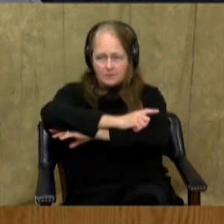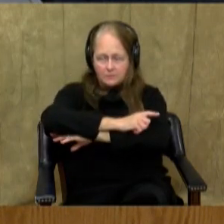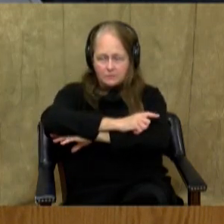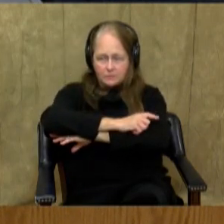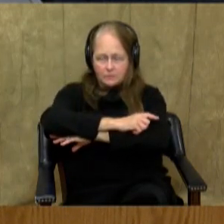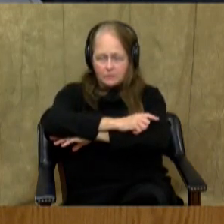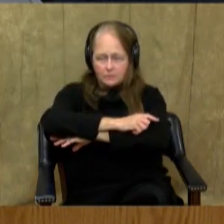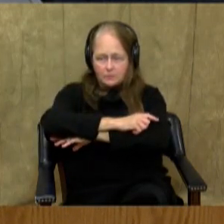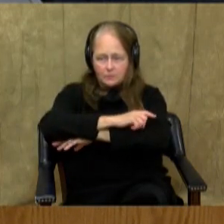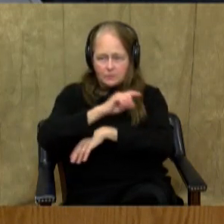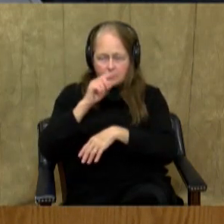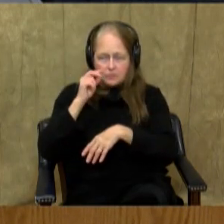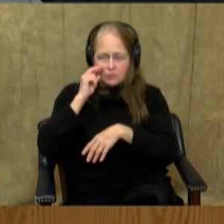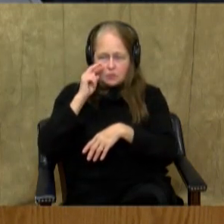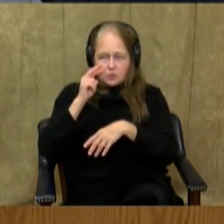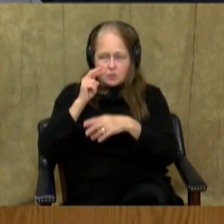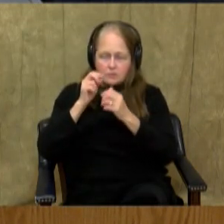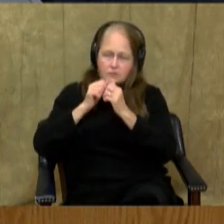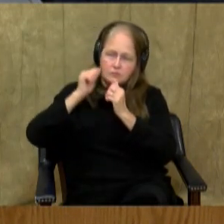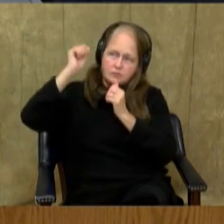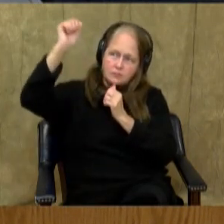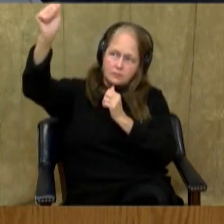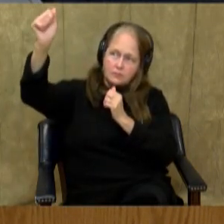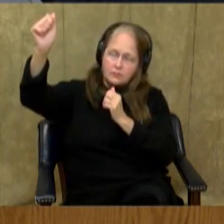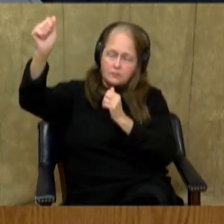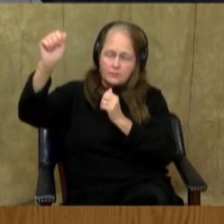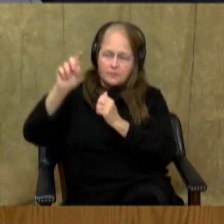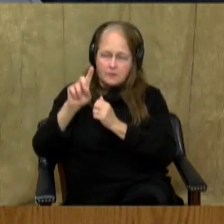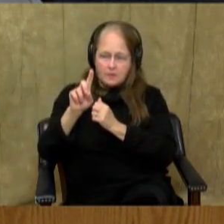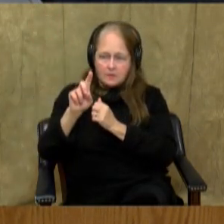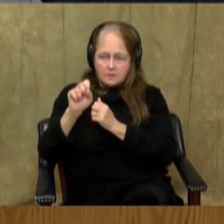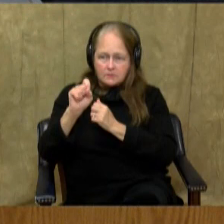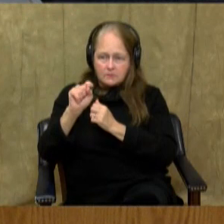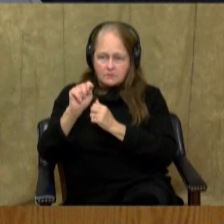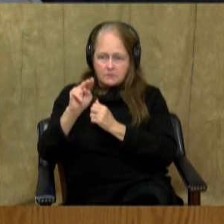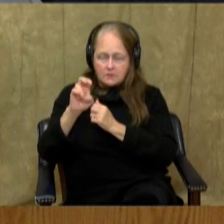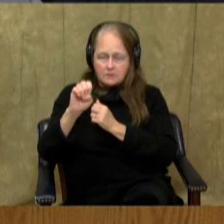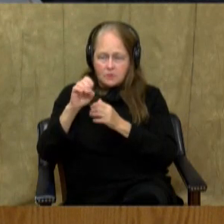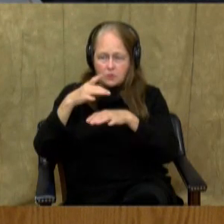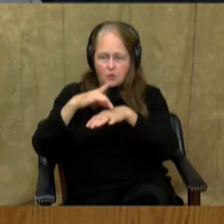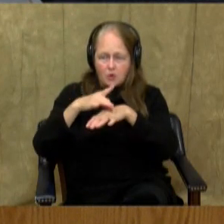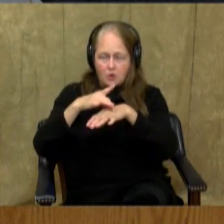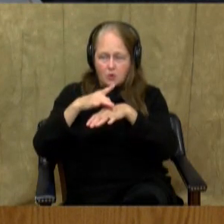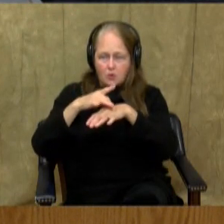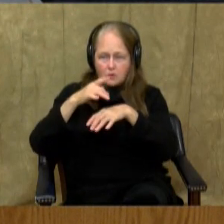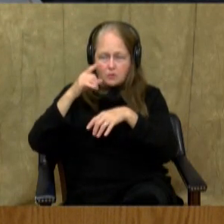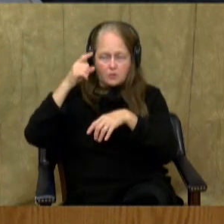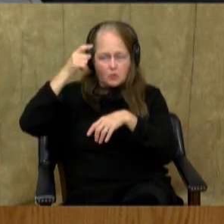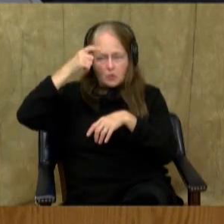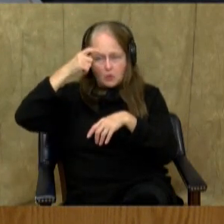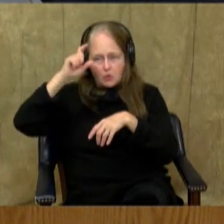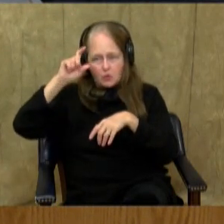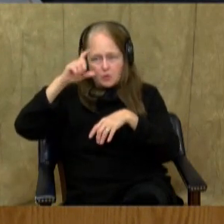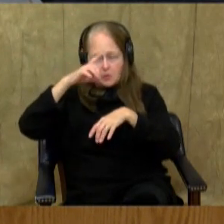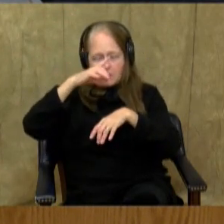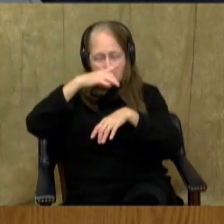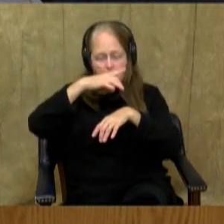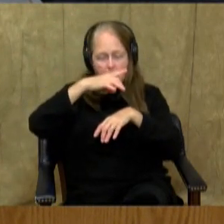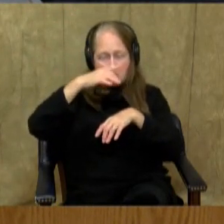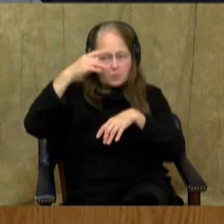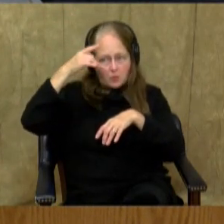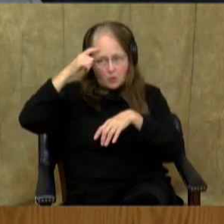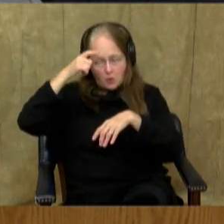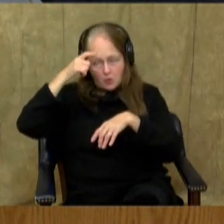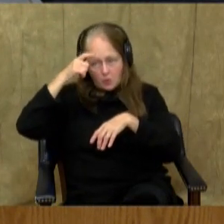then we also looked at a distance model and saw that the distance between the Earth and the moon is really much farther than we